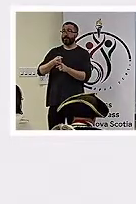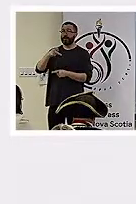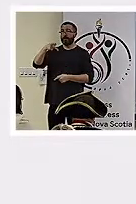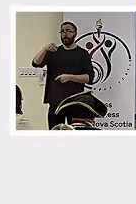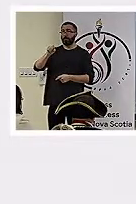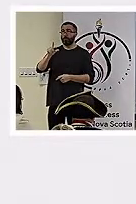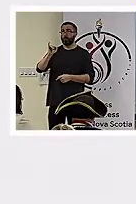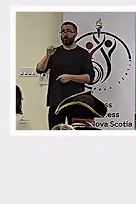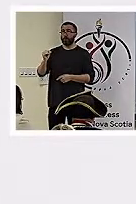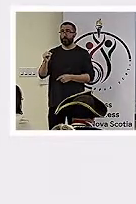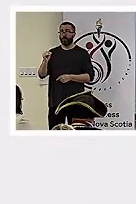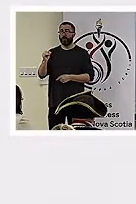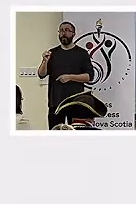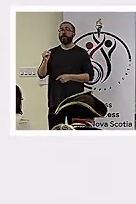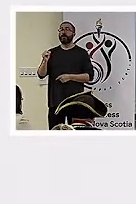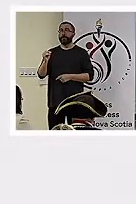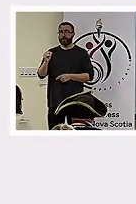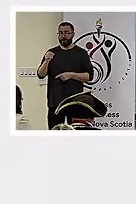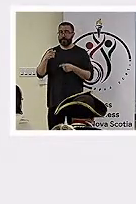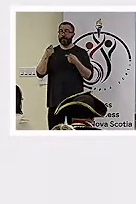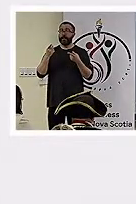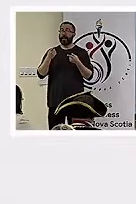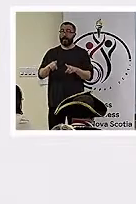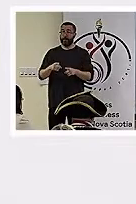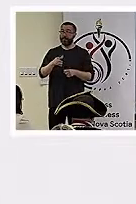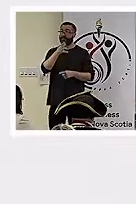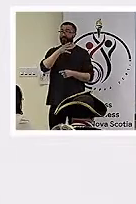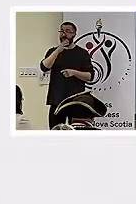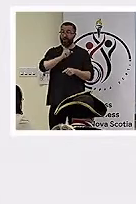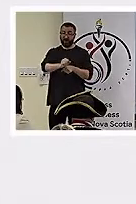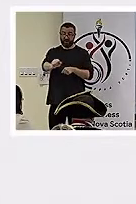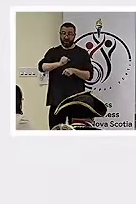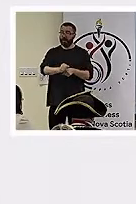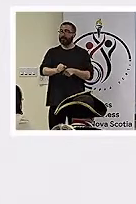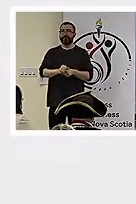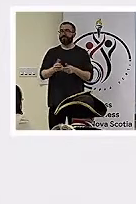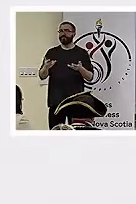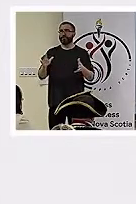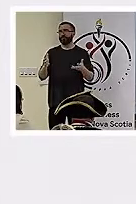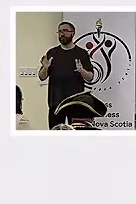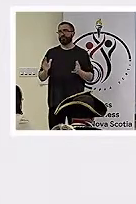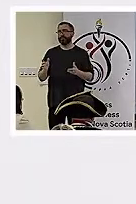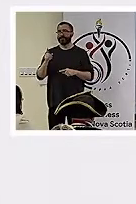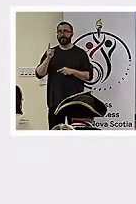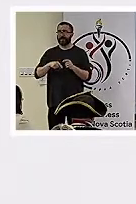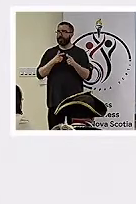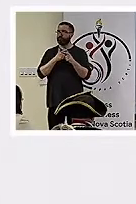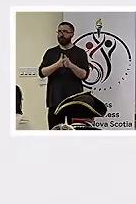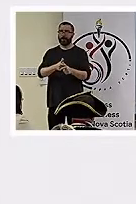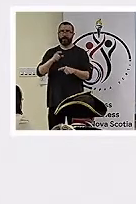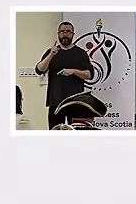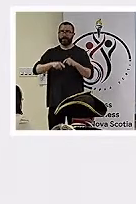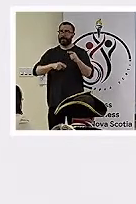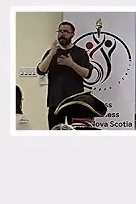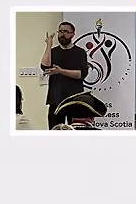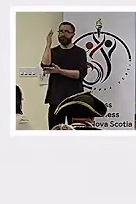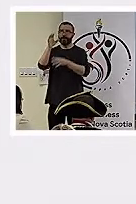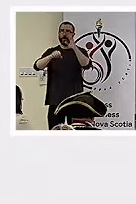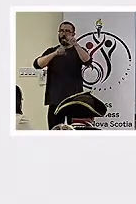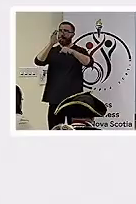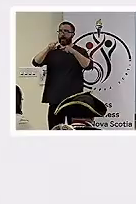typical Lunenburg country farm boy ended. The disease stripped him of his ability to run, climb trees, bathe, and